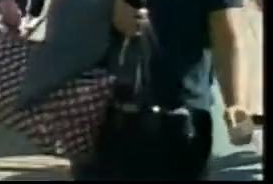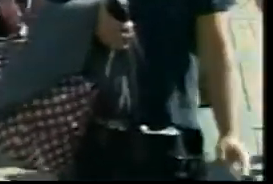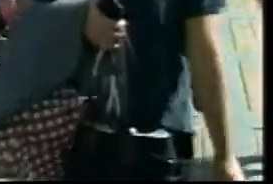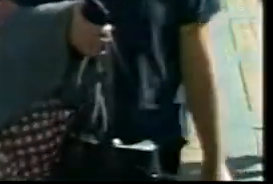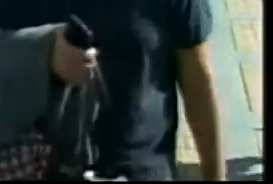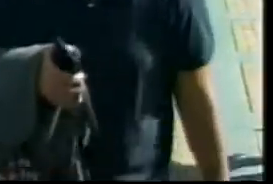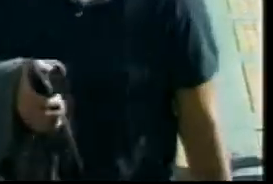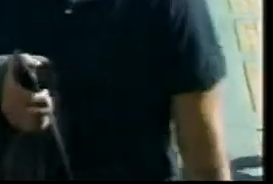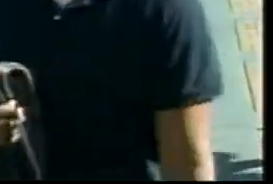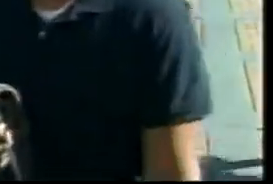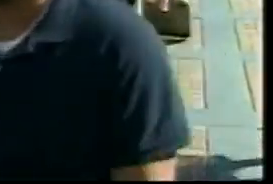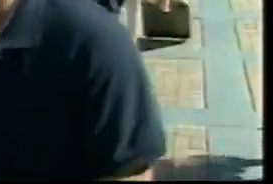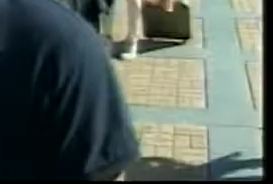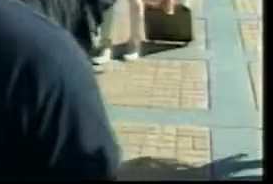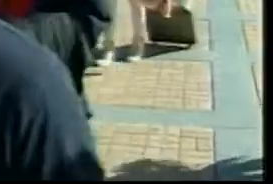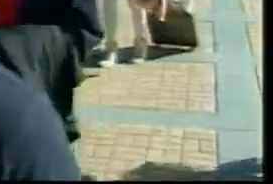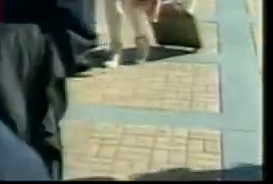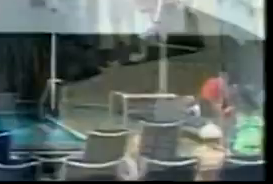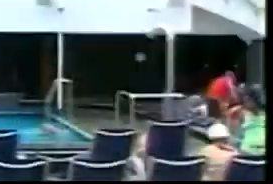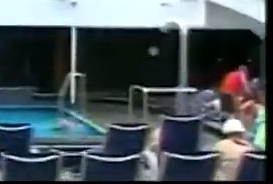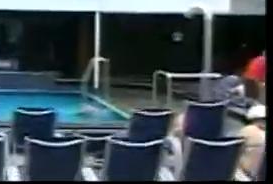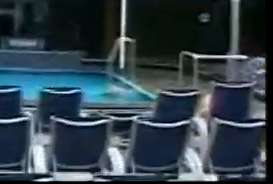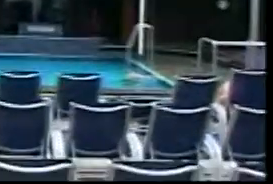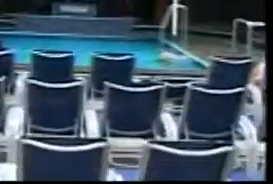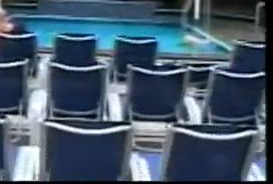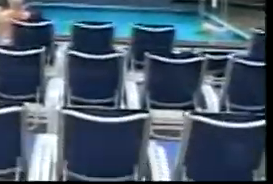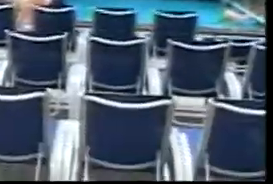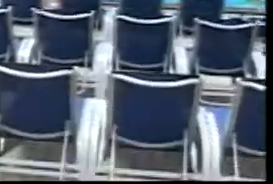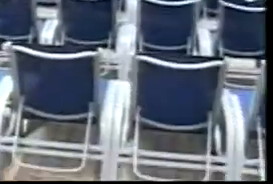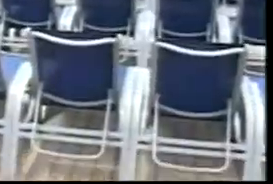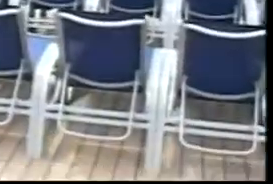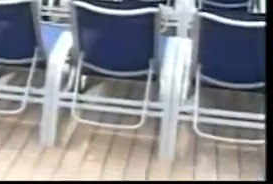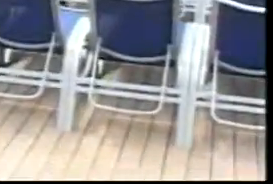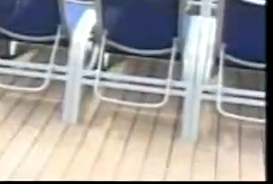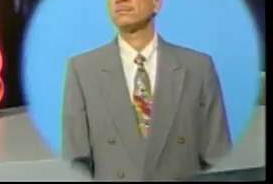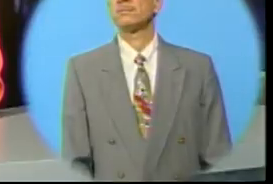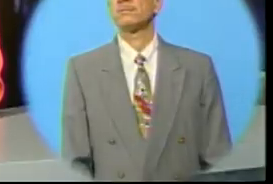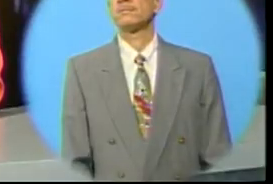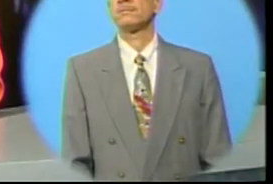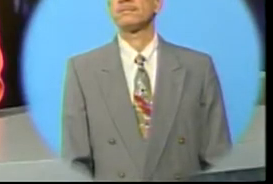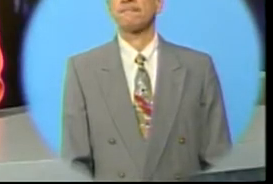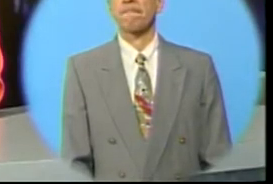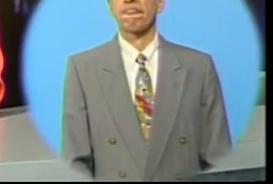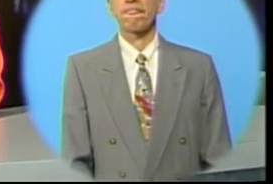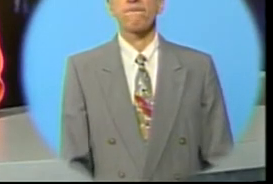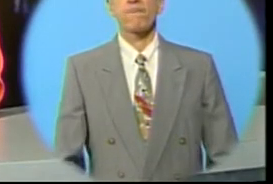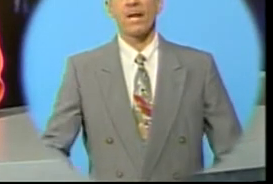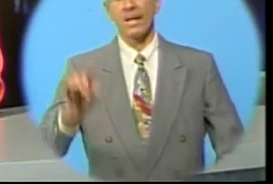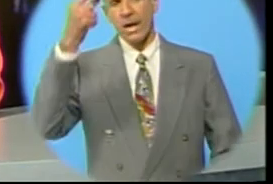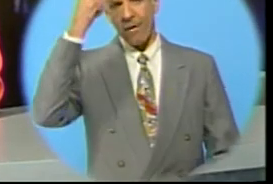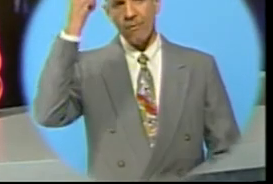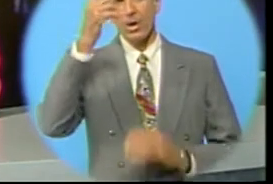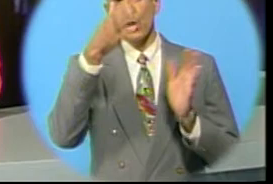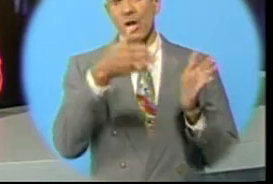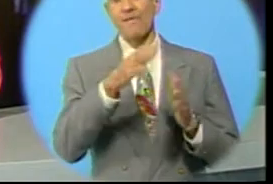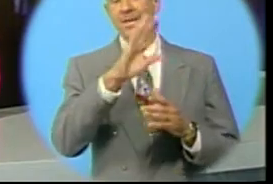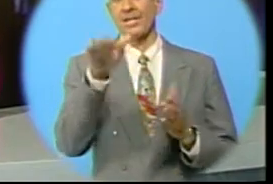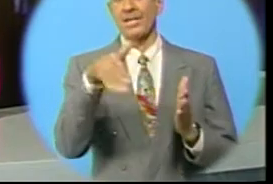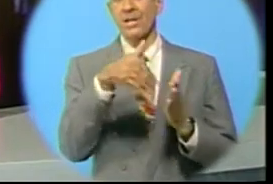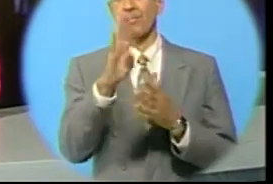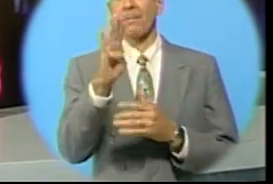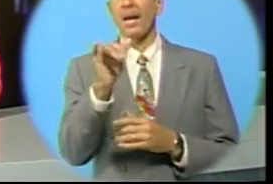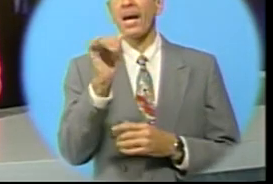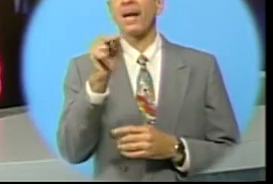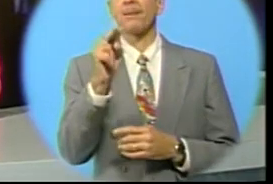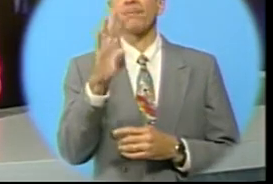are hoping 2015 stays on track to be a record year for the industry. Governor of the Central Bank of Barbados,